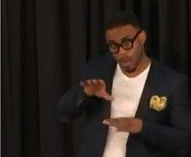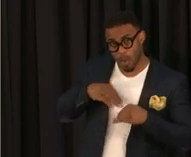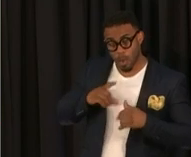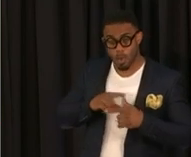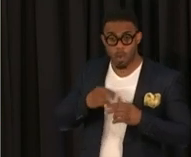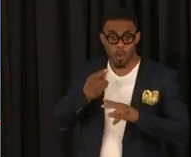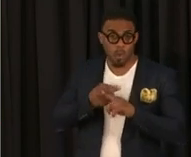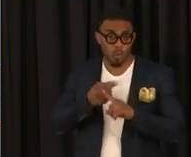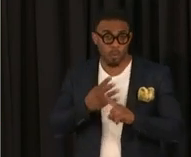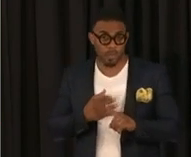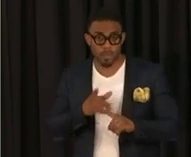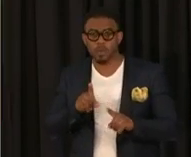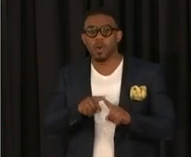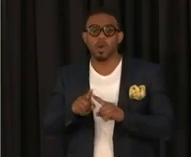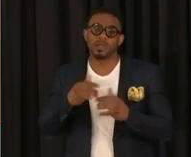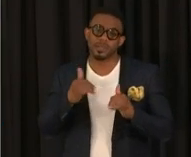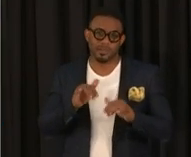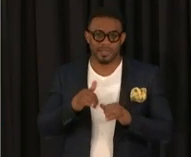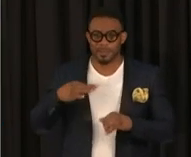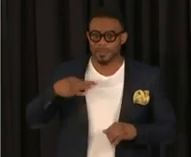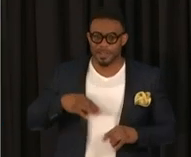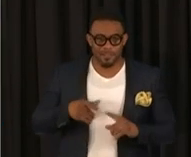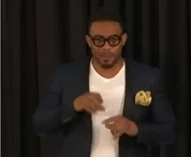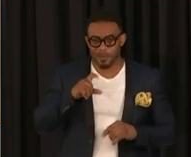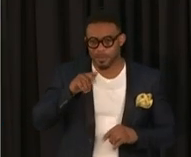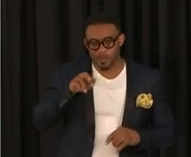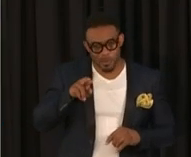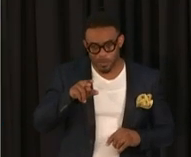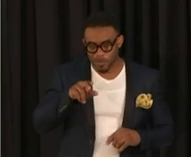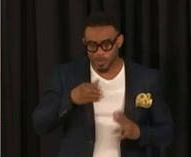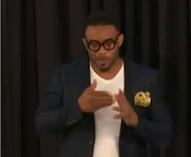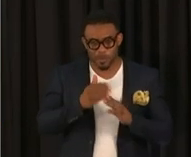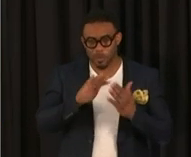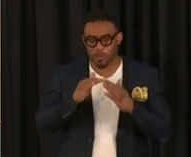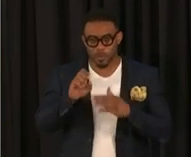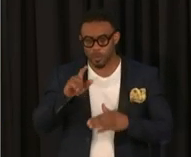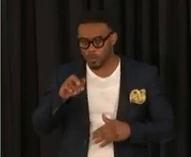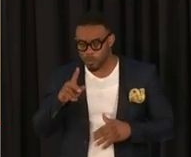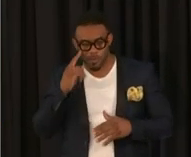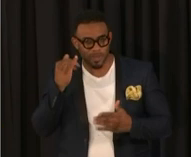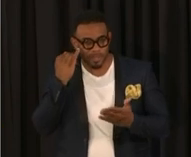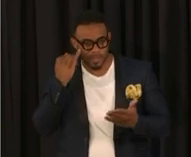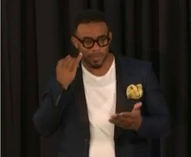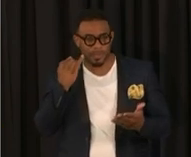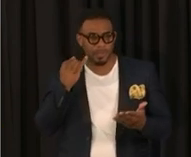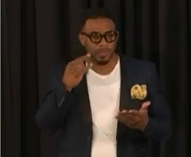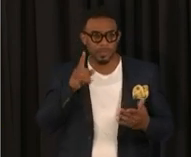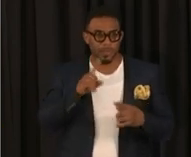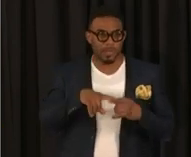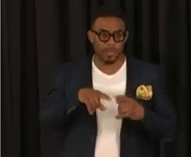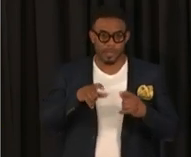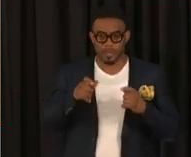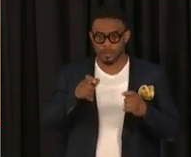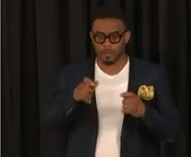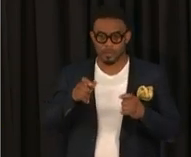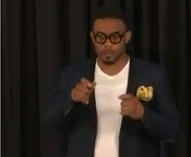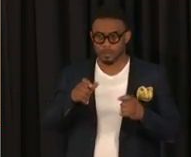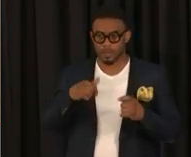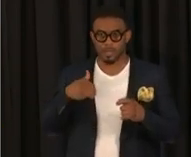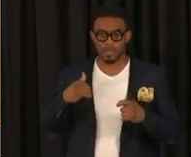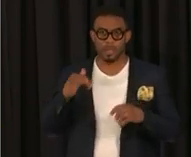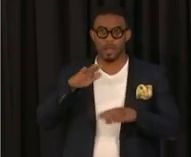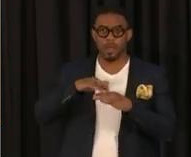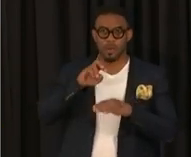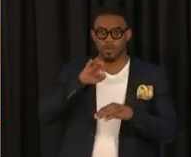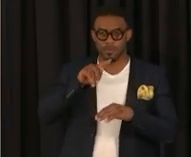owner or a renter, you also still can benefit from solar via community solar. Right. So for example, let's say you can't control what's put on your